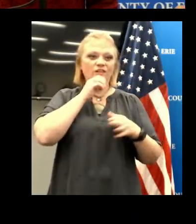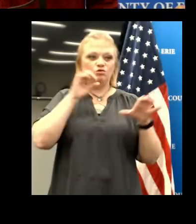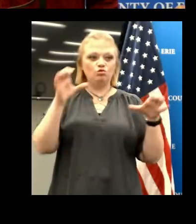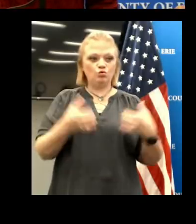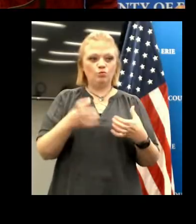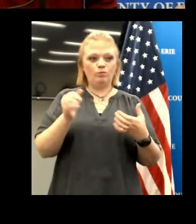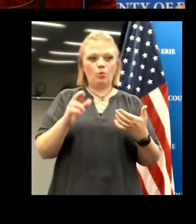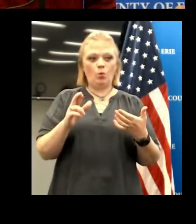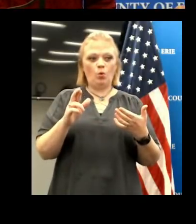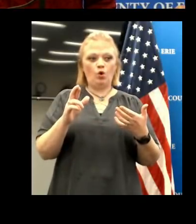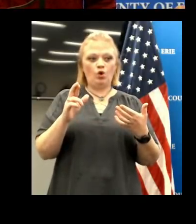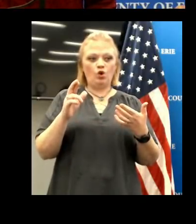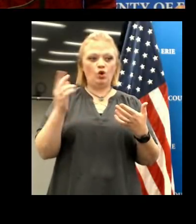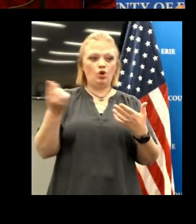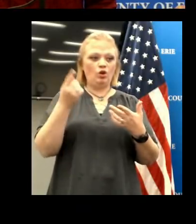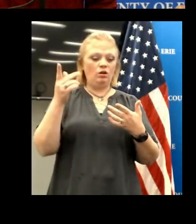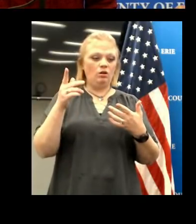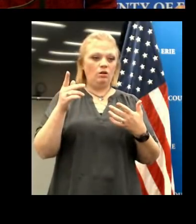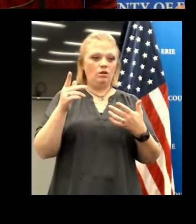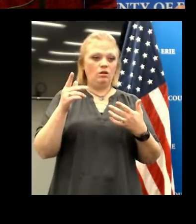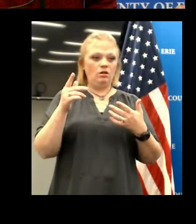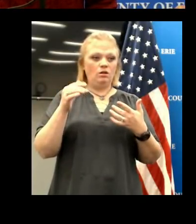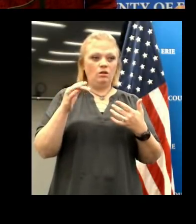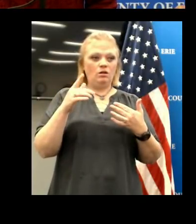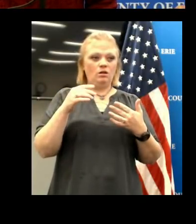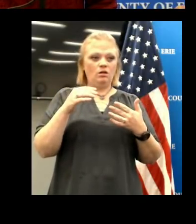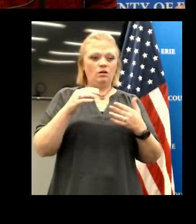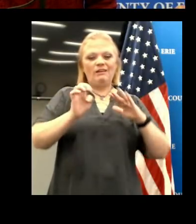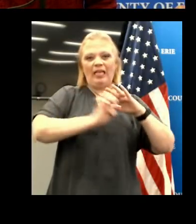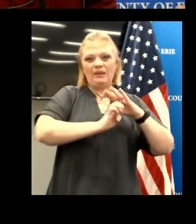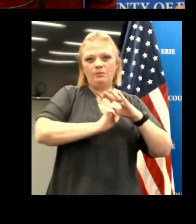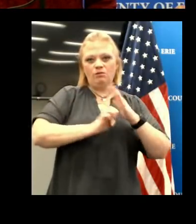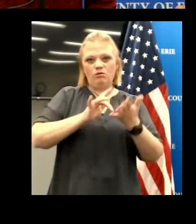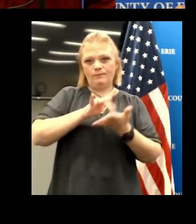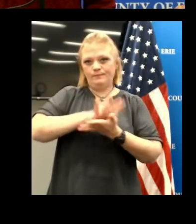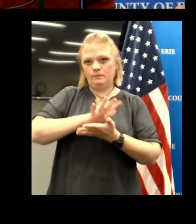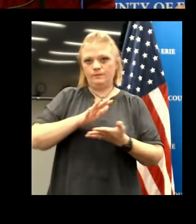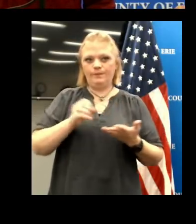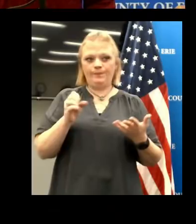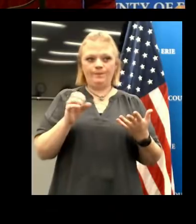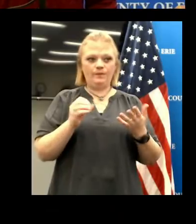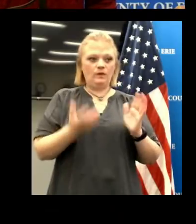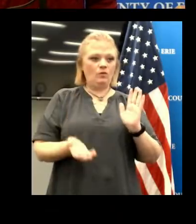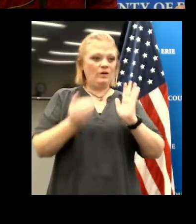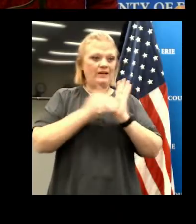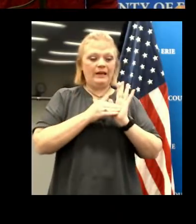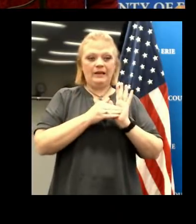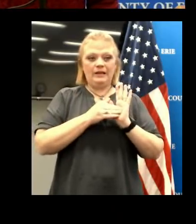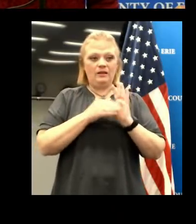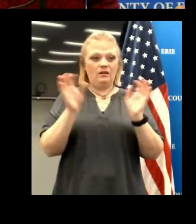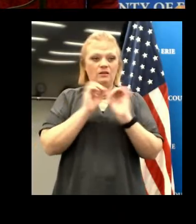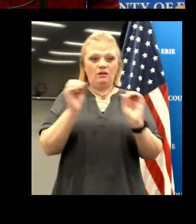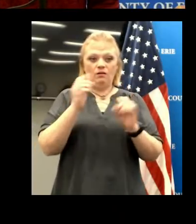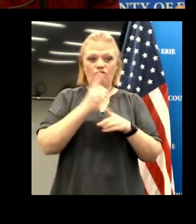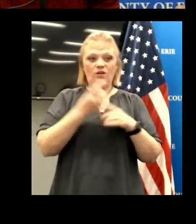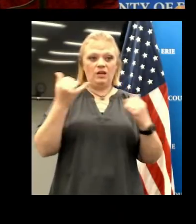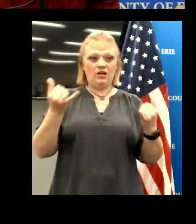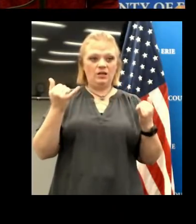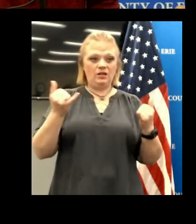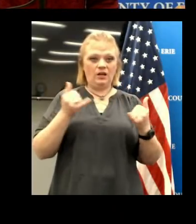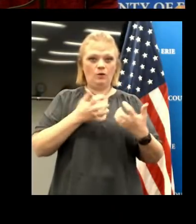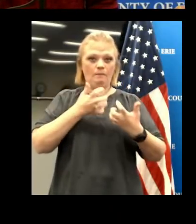or primary grades age group. So. Again, none of these right now meet